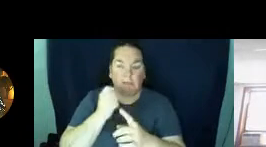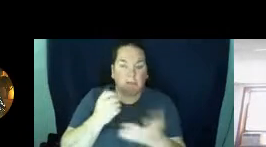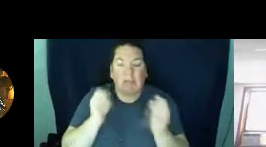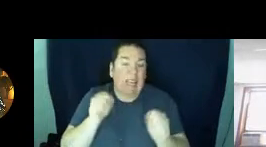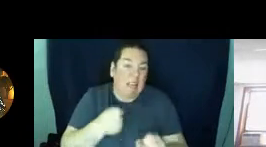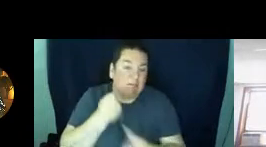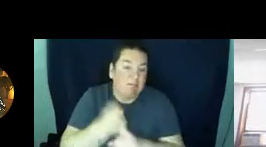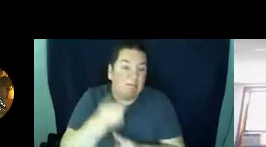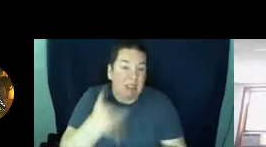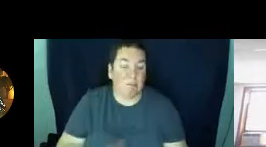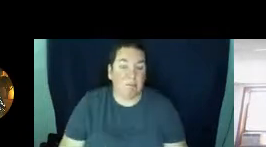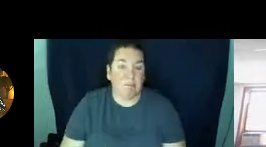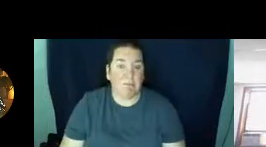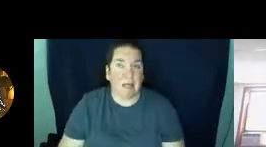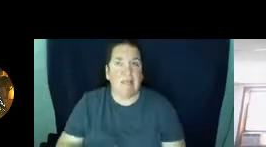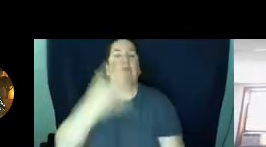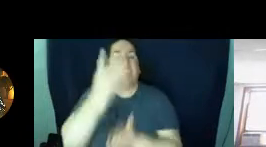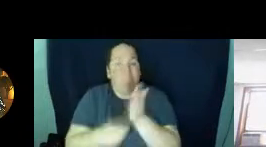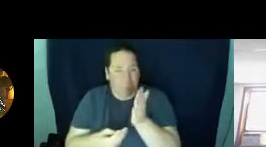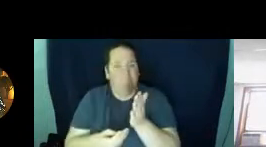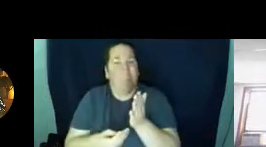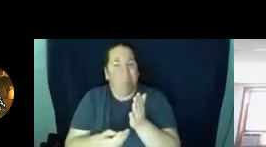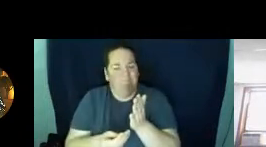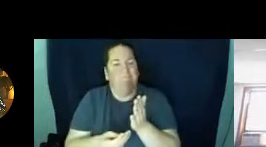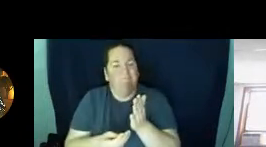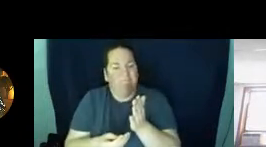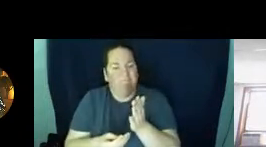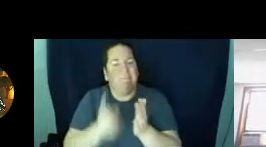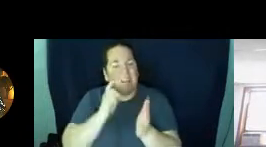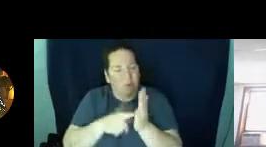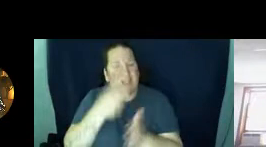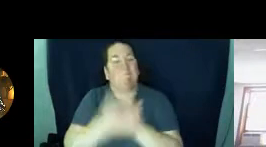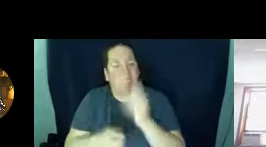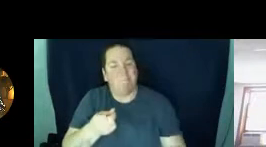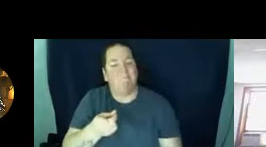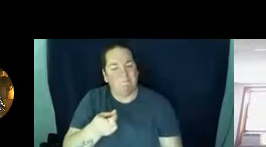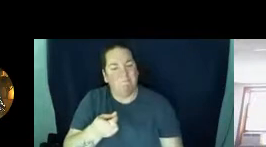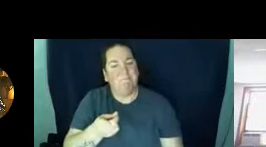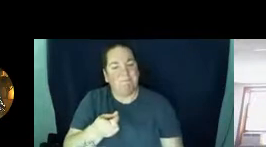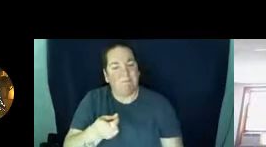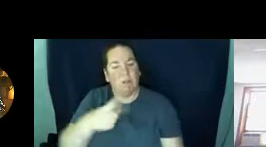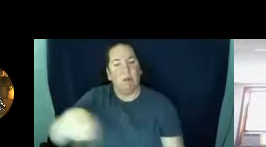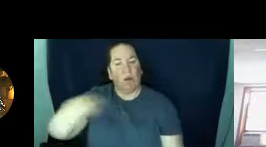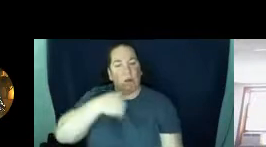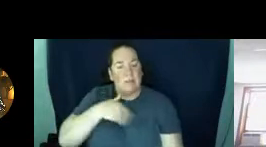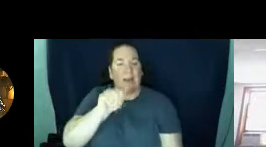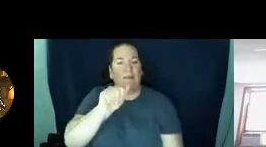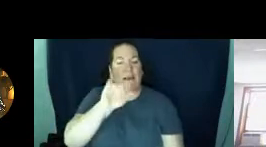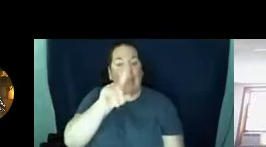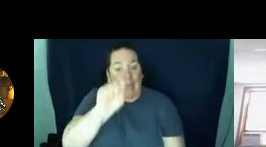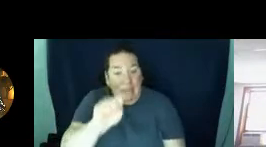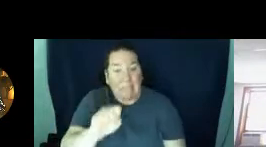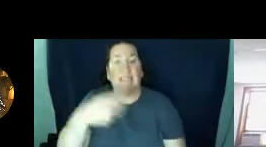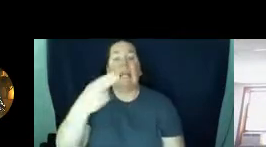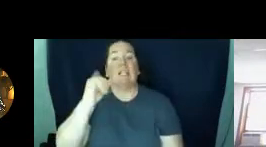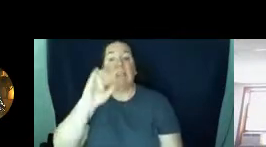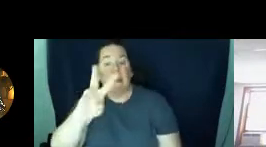was missing from this, is just highlighting that those who have AIDS and HIV and